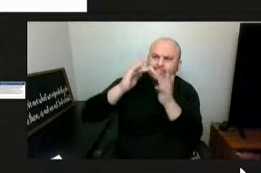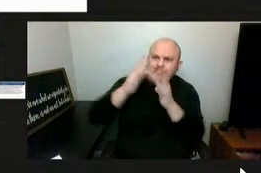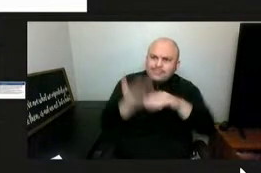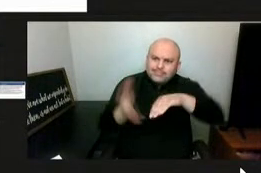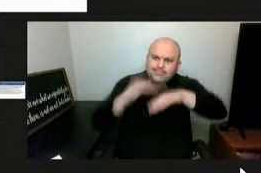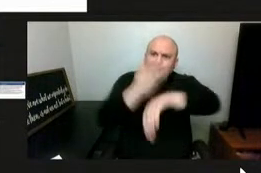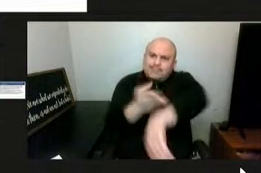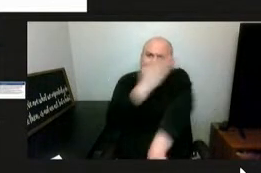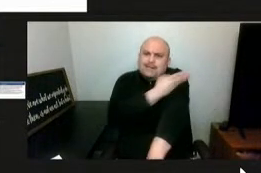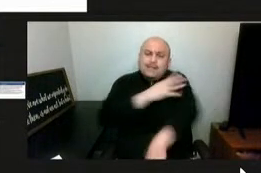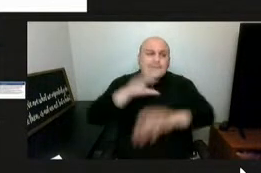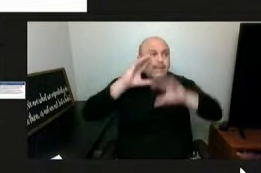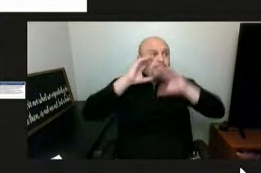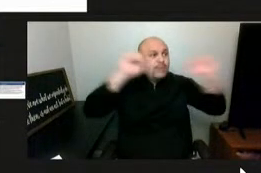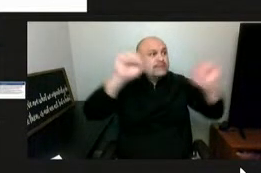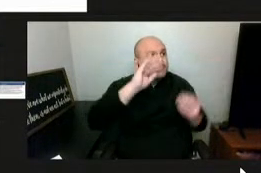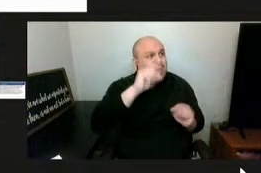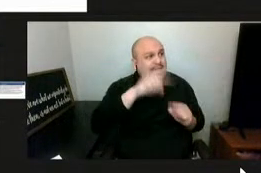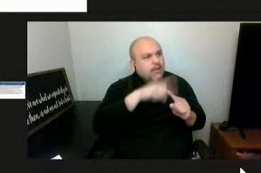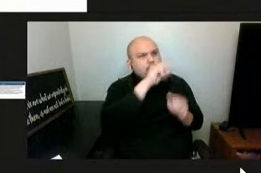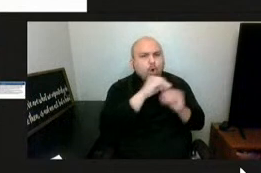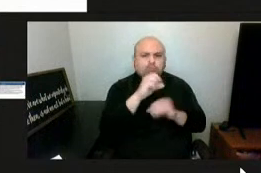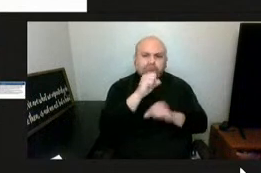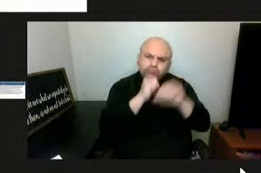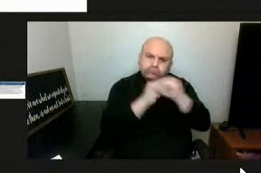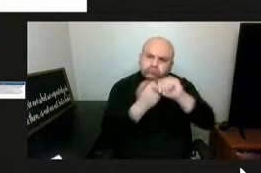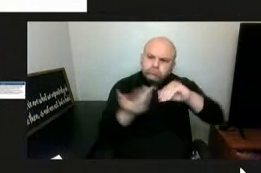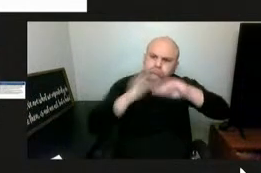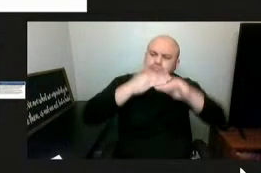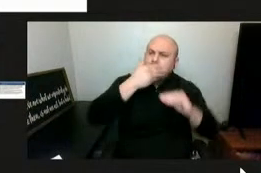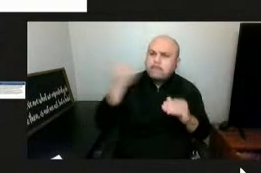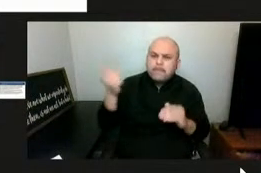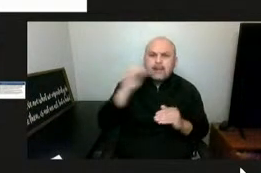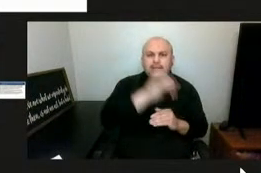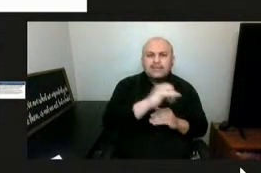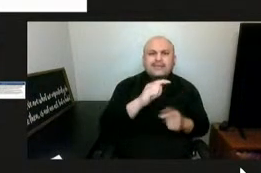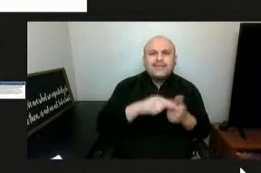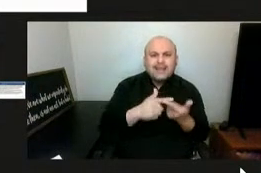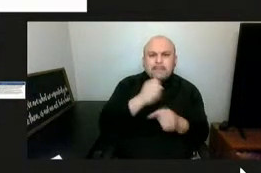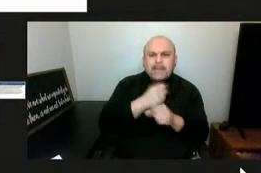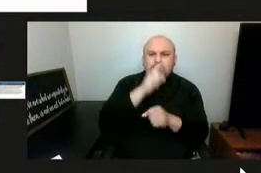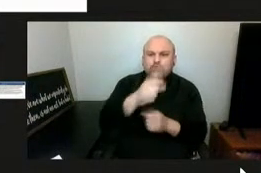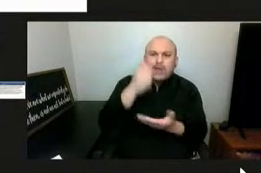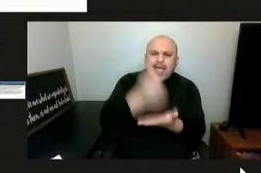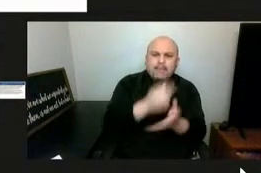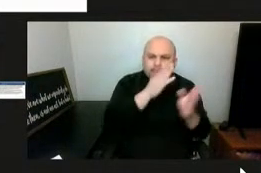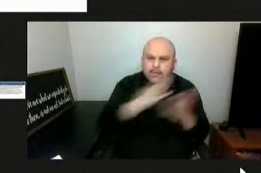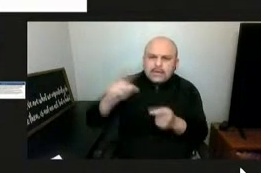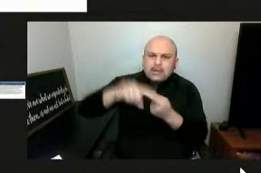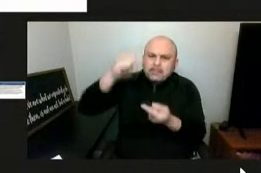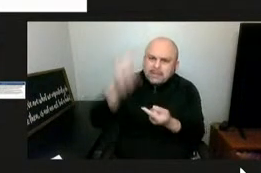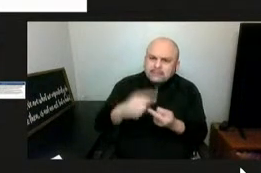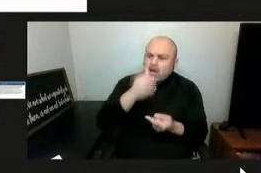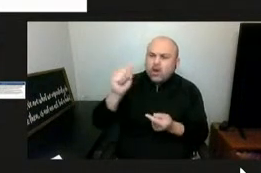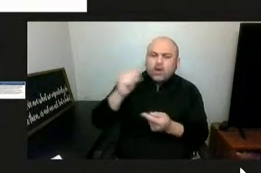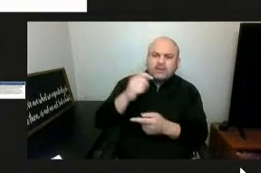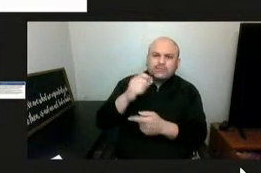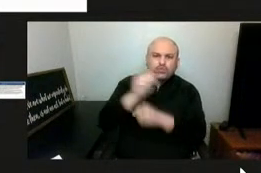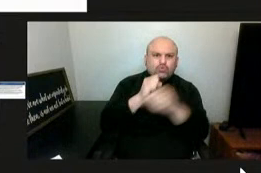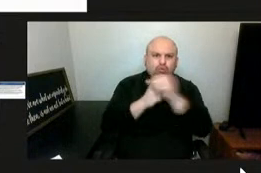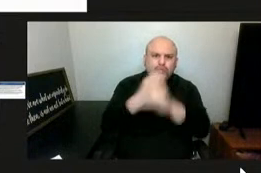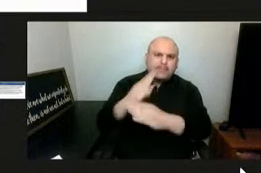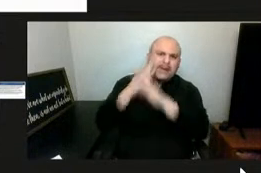Biden's infrastructure plan, again, to lessen the structural barriers for accessing mental health services via telehealth. And this is not only for